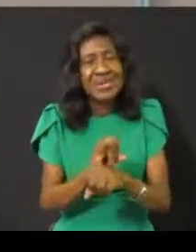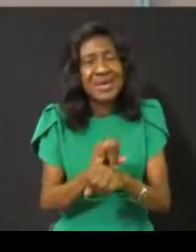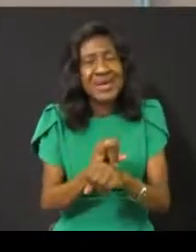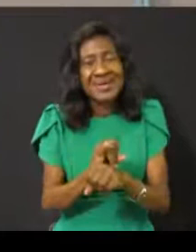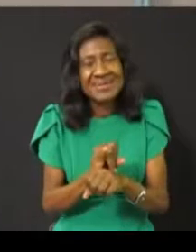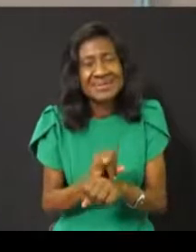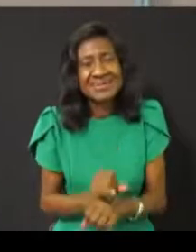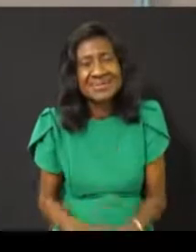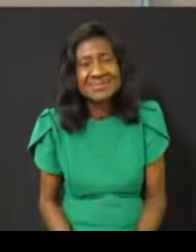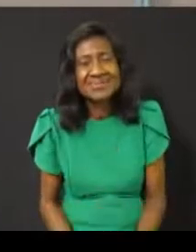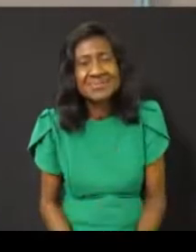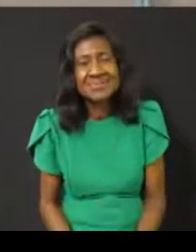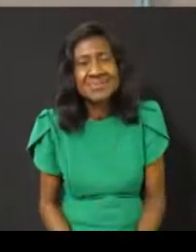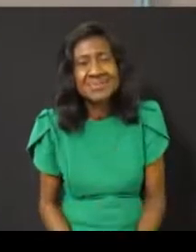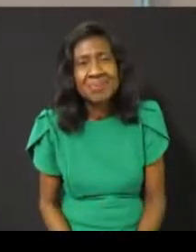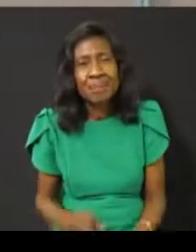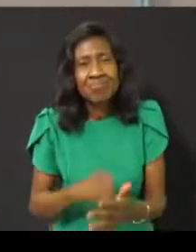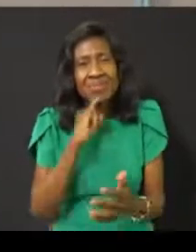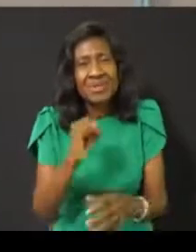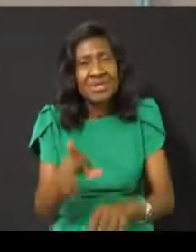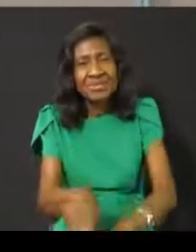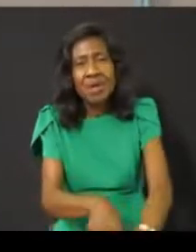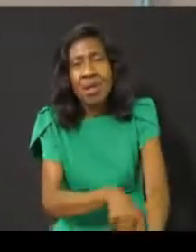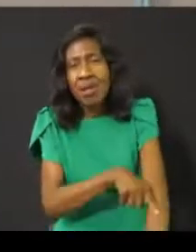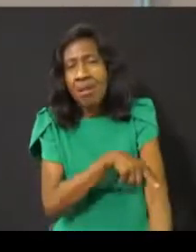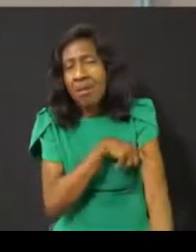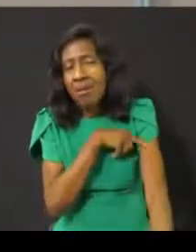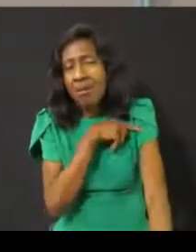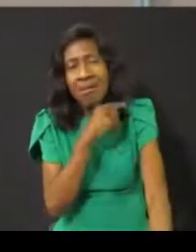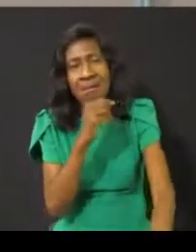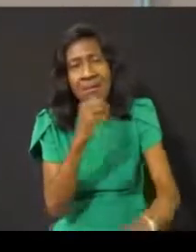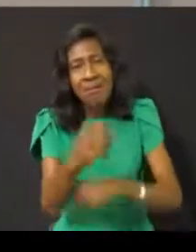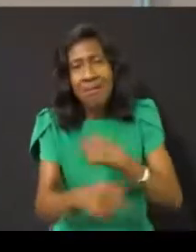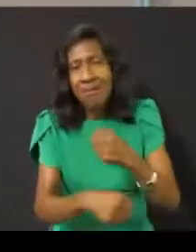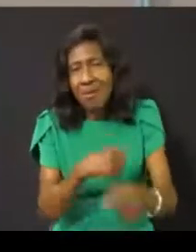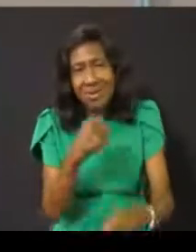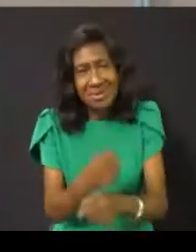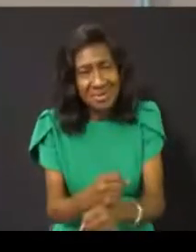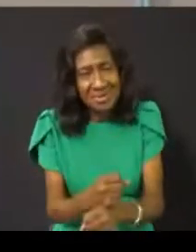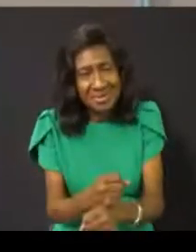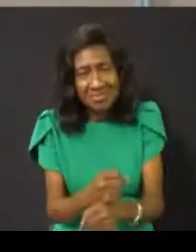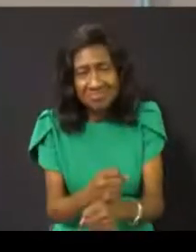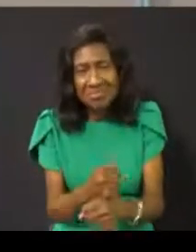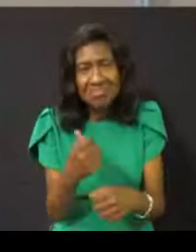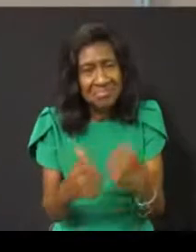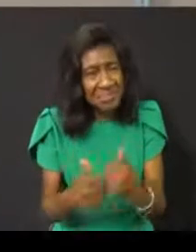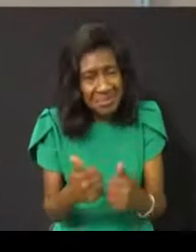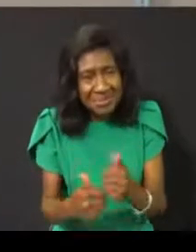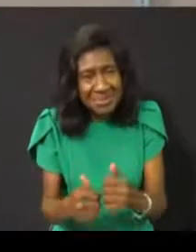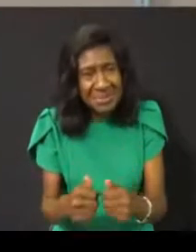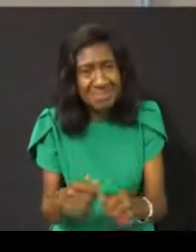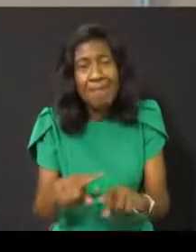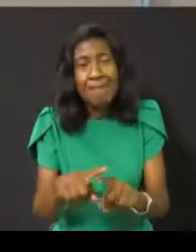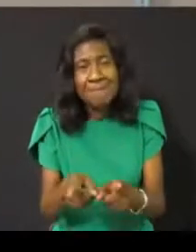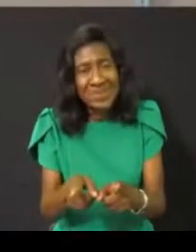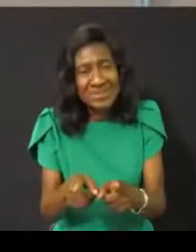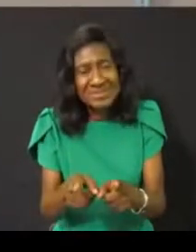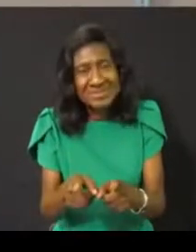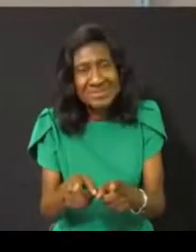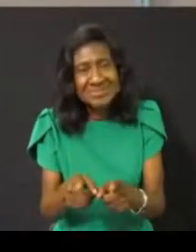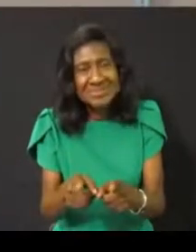have to offer. It's been a long and challenging year and a half since we've been able to receive